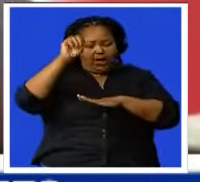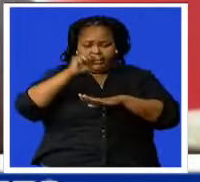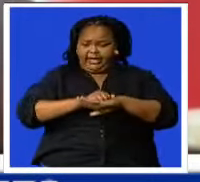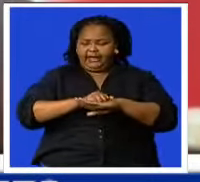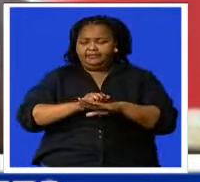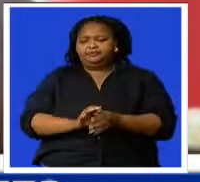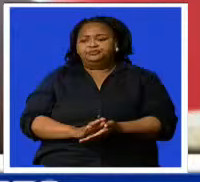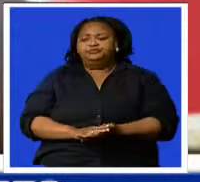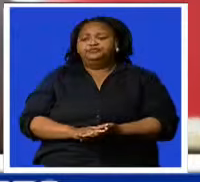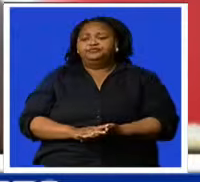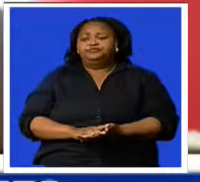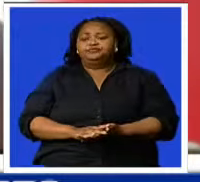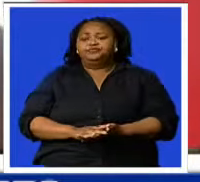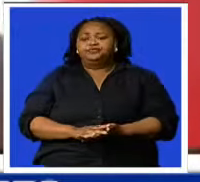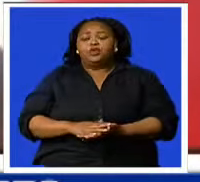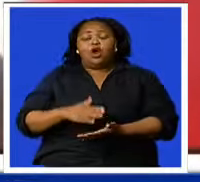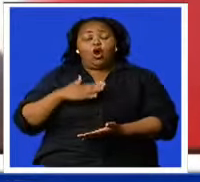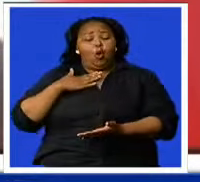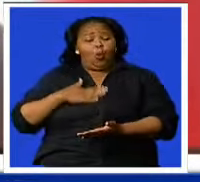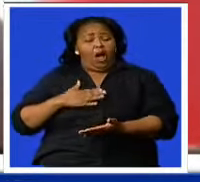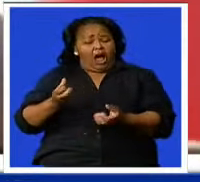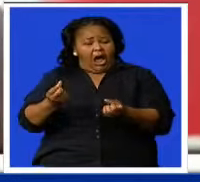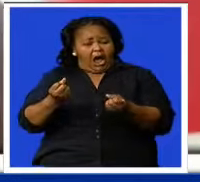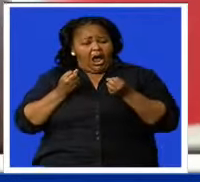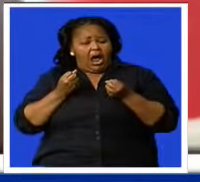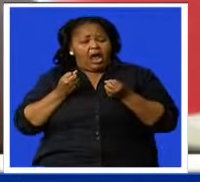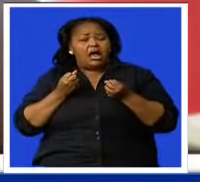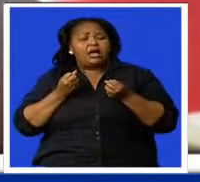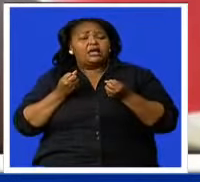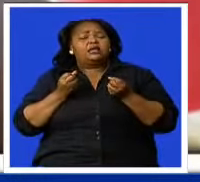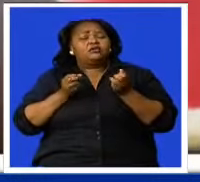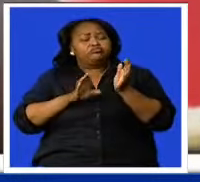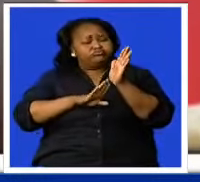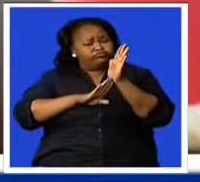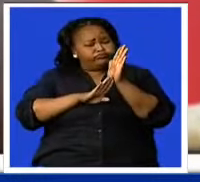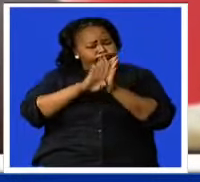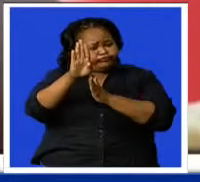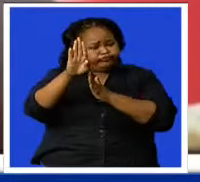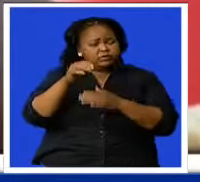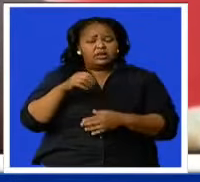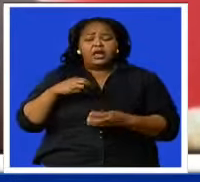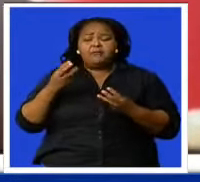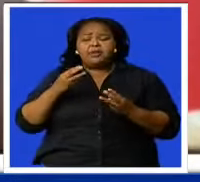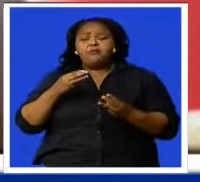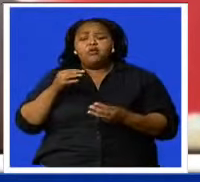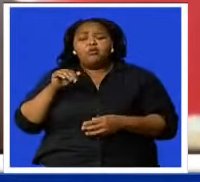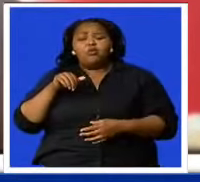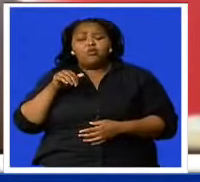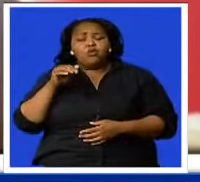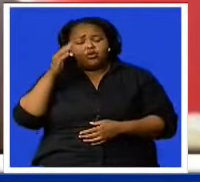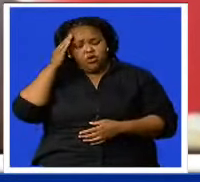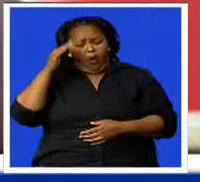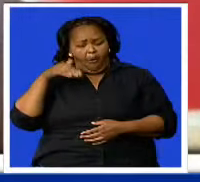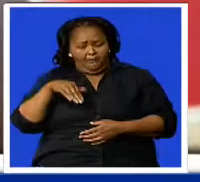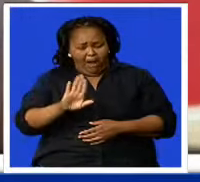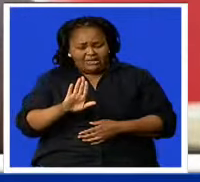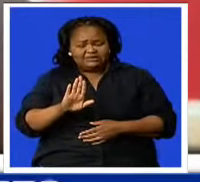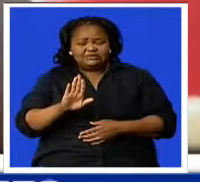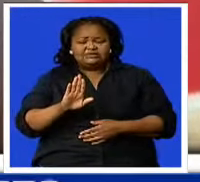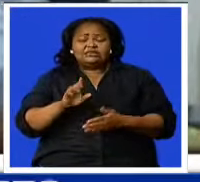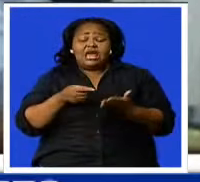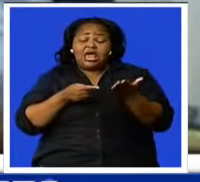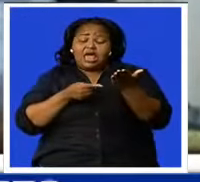the national system of innovation. People need to know about the fruits that technology can